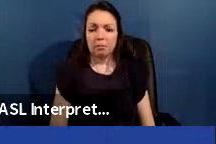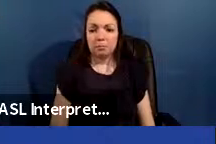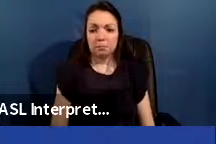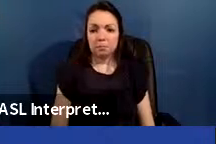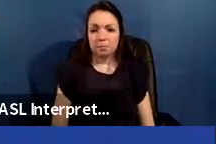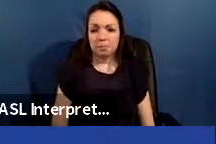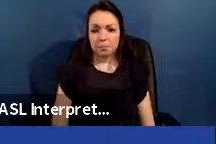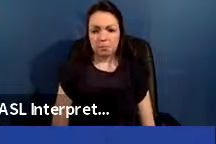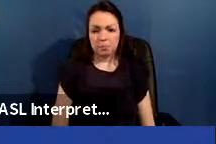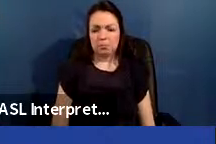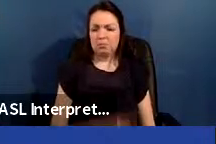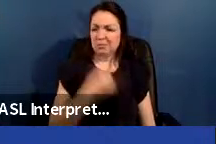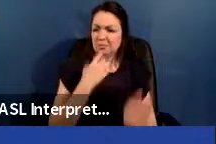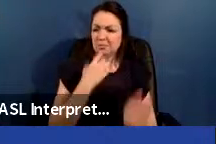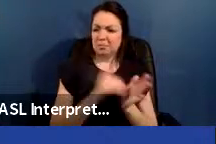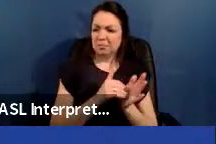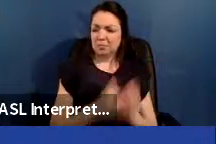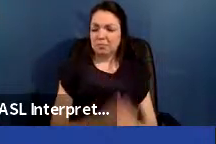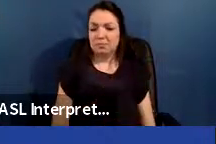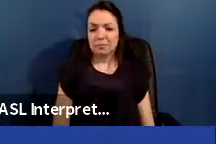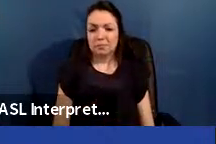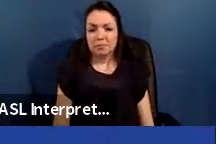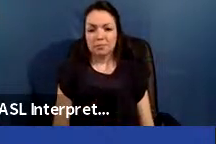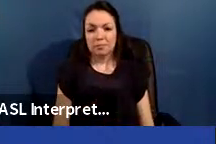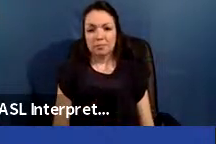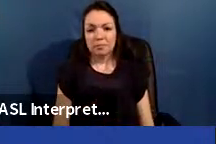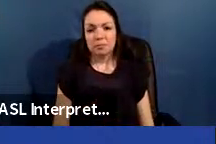Sorry, could you repeat that, Adrian?